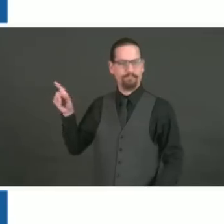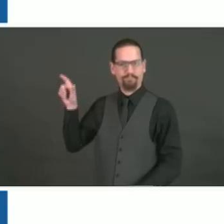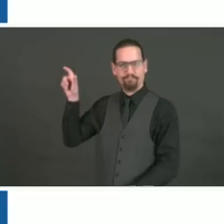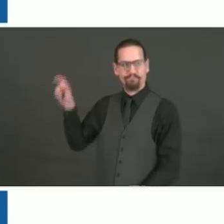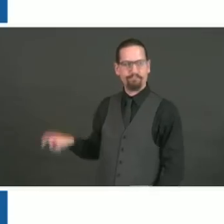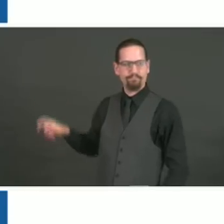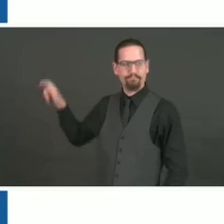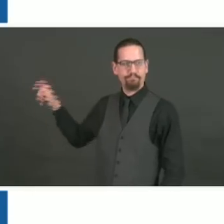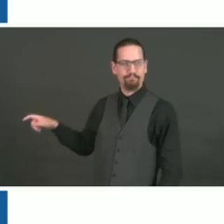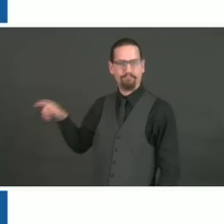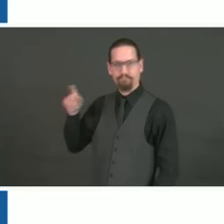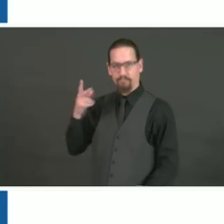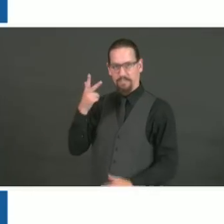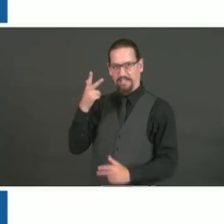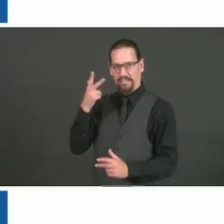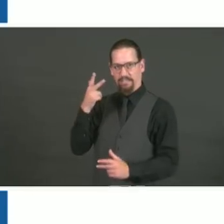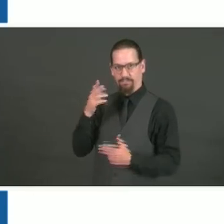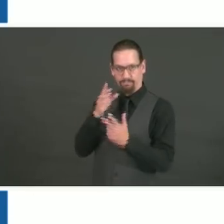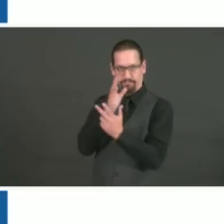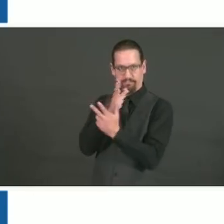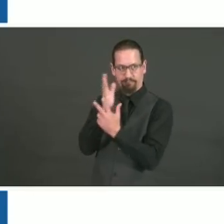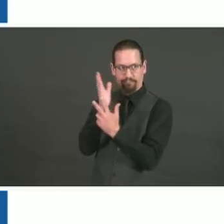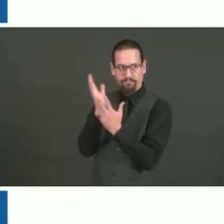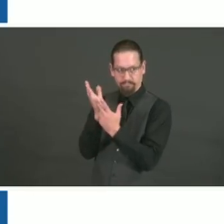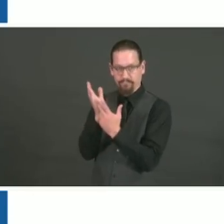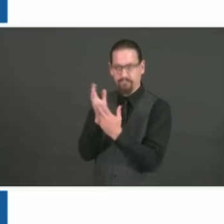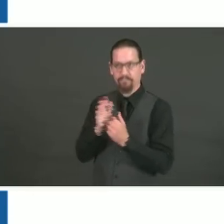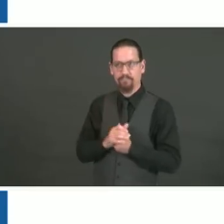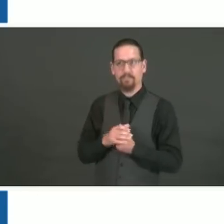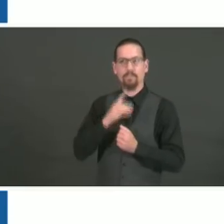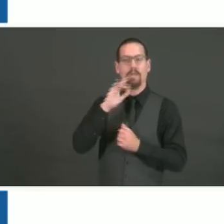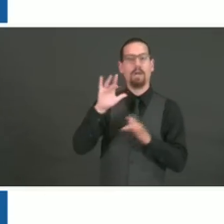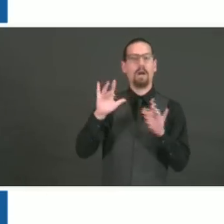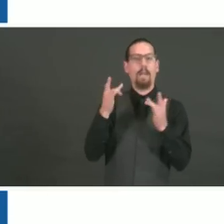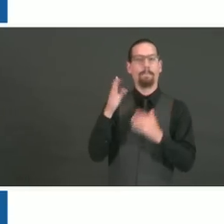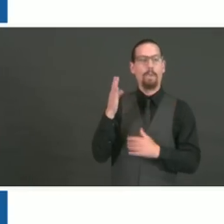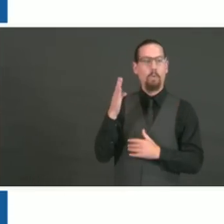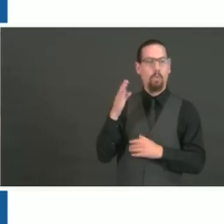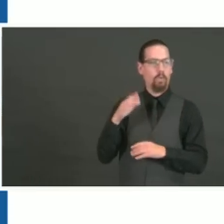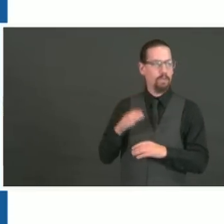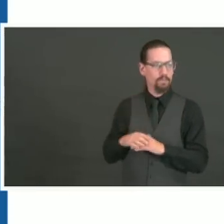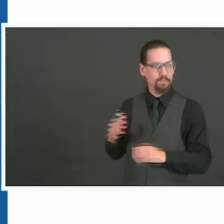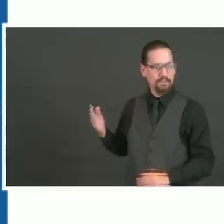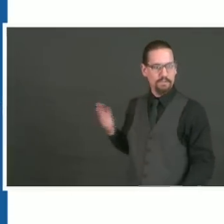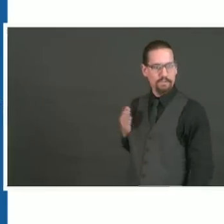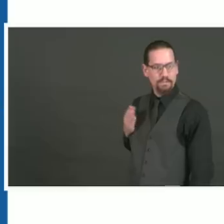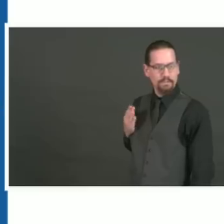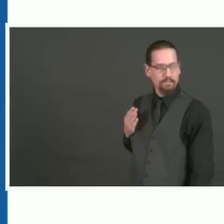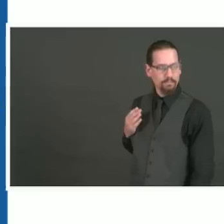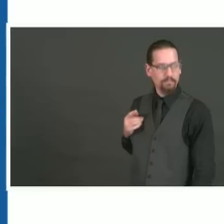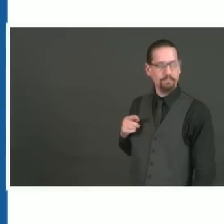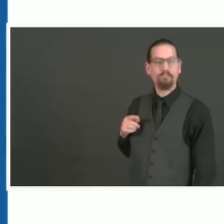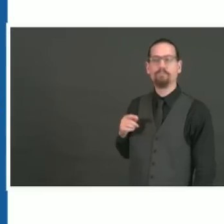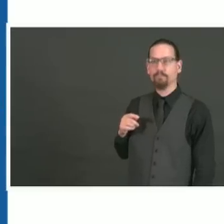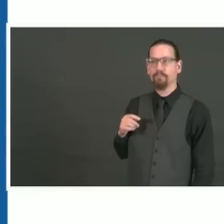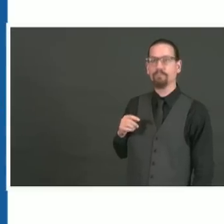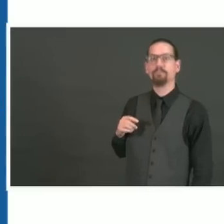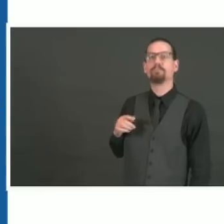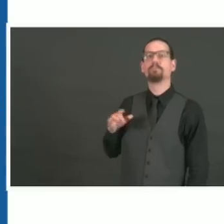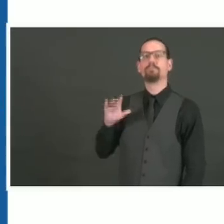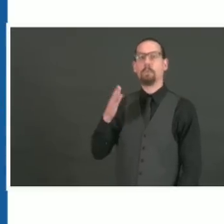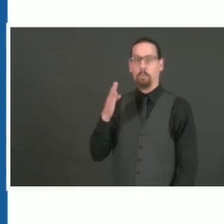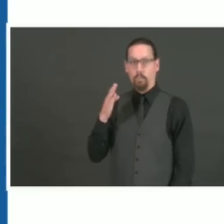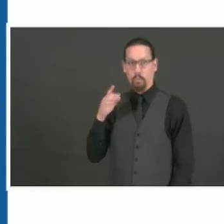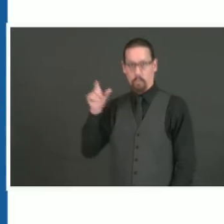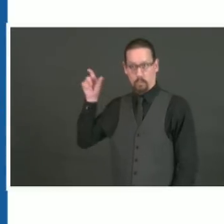Scenario 1, the light blue slide on the left, That's where we want to be. So there's a